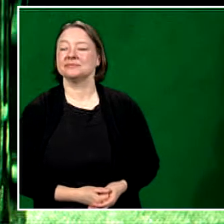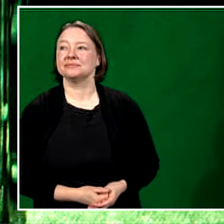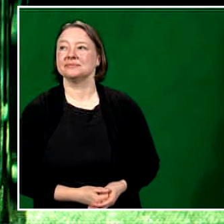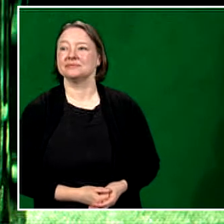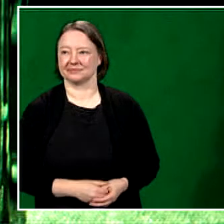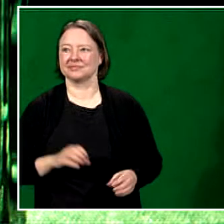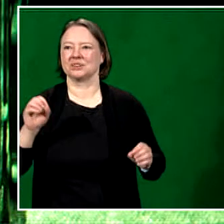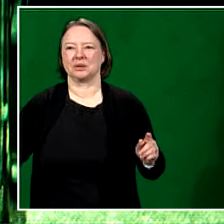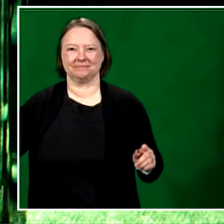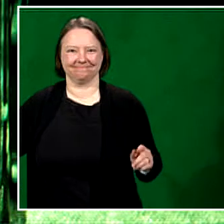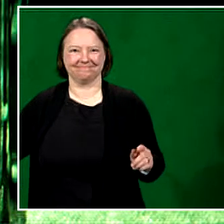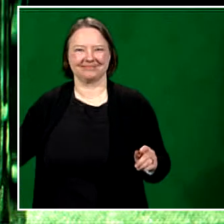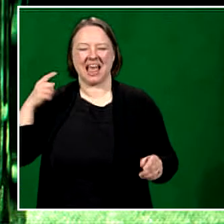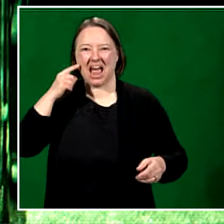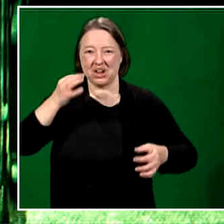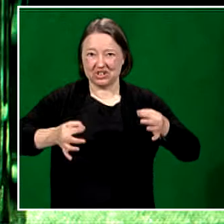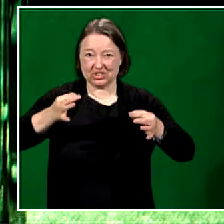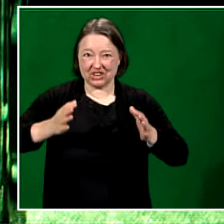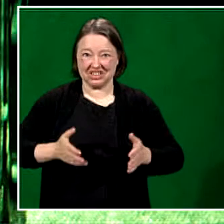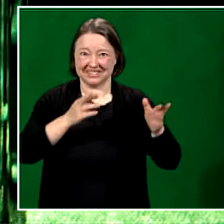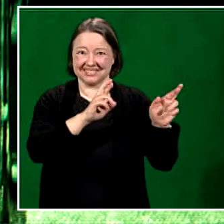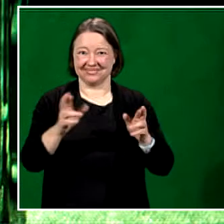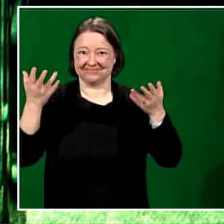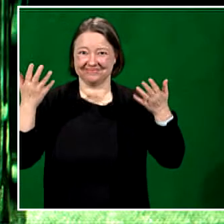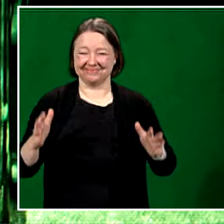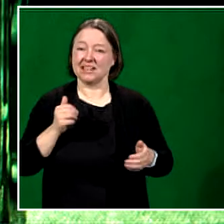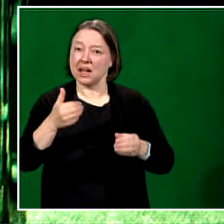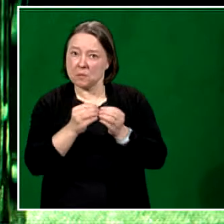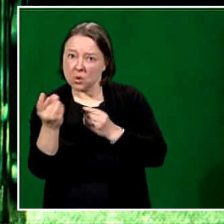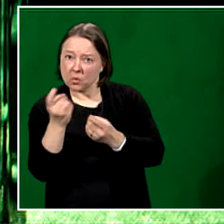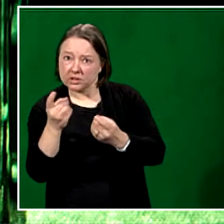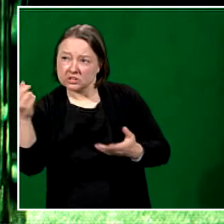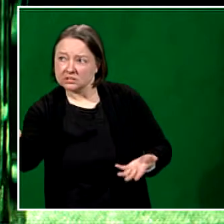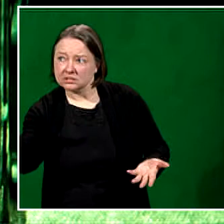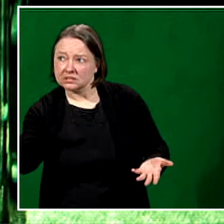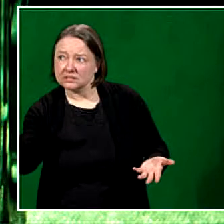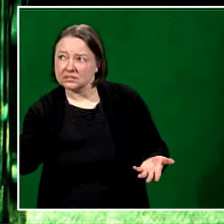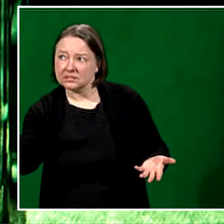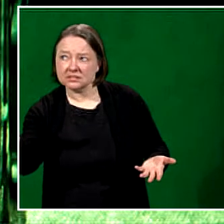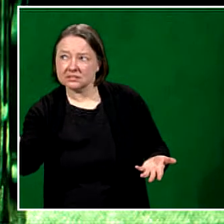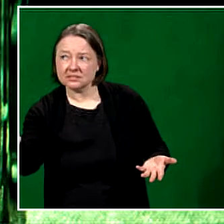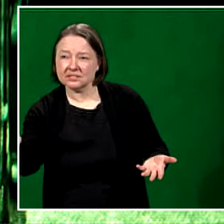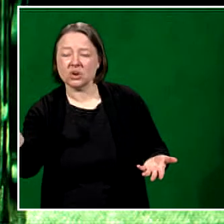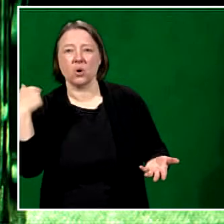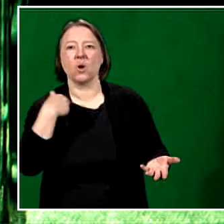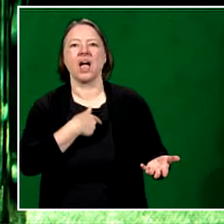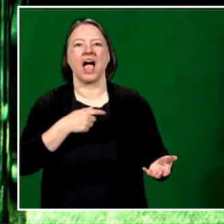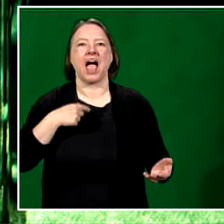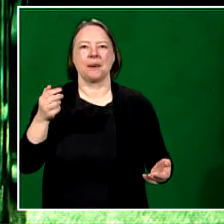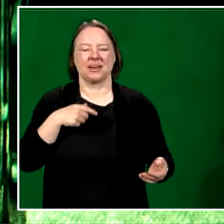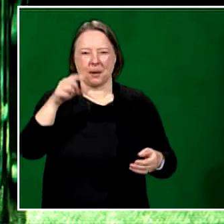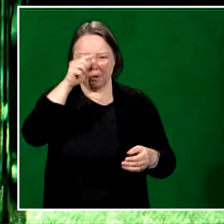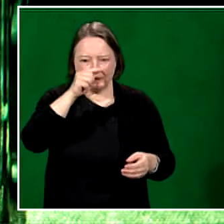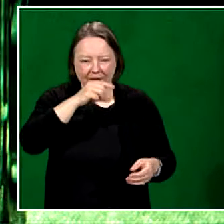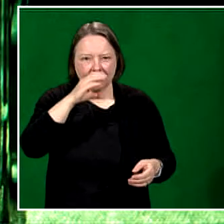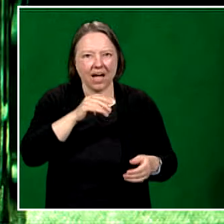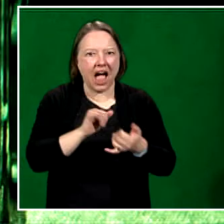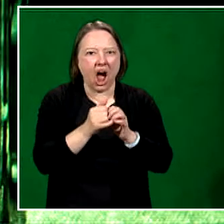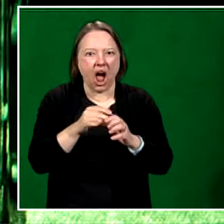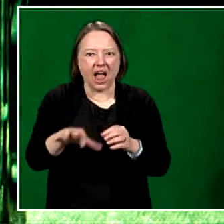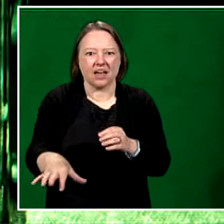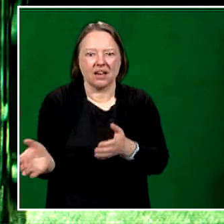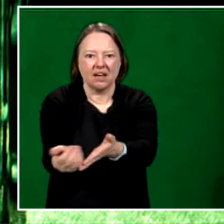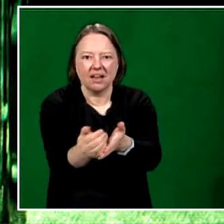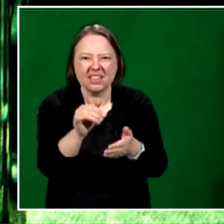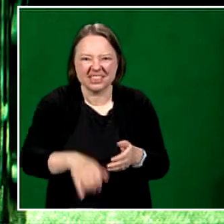Great. Sounds like our judges are all set. Any other questions? All right. I'm just over here Googling how I can get my hands on one of